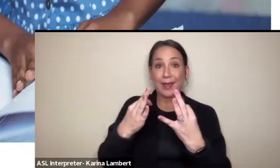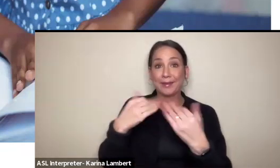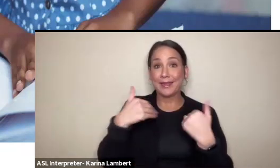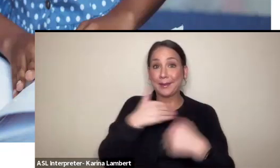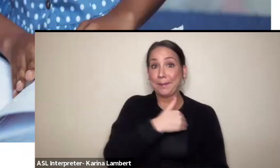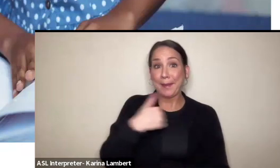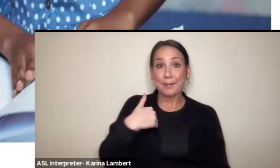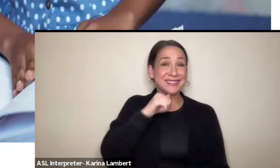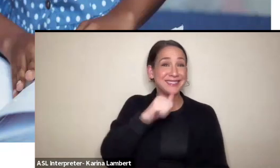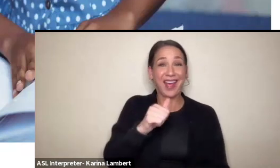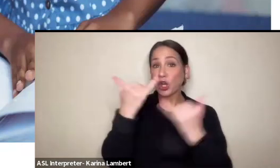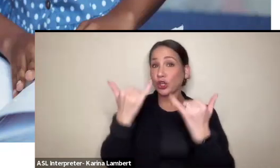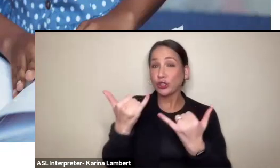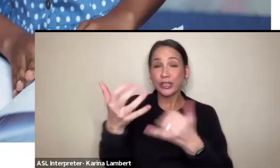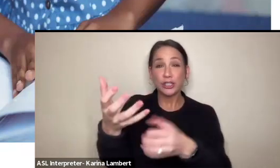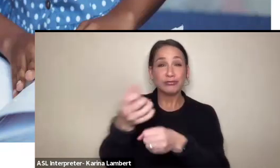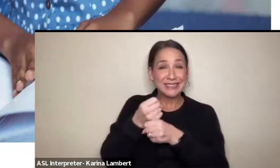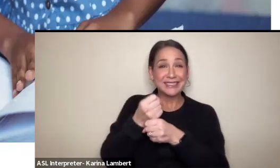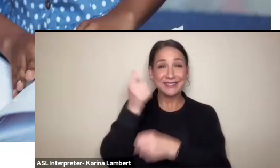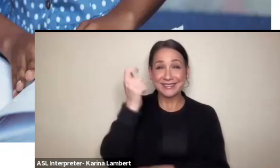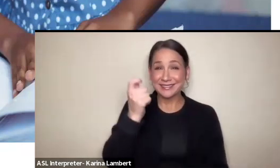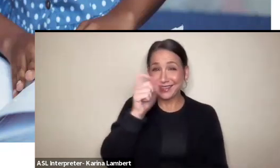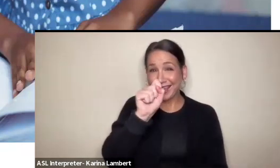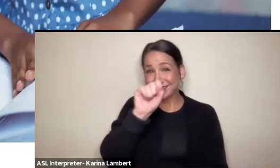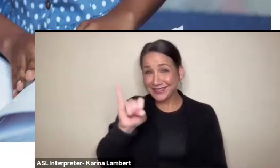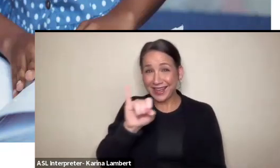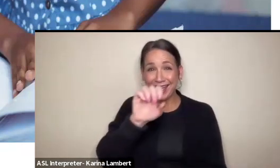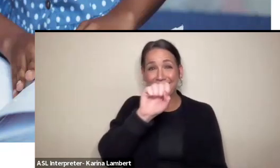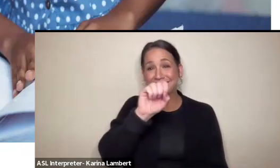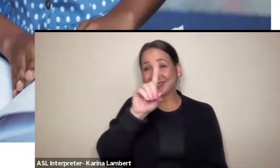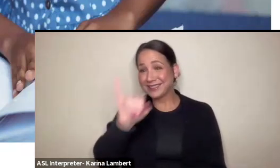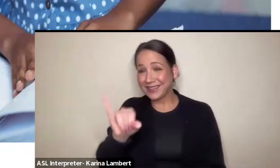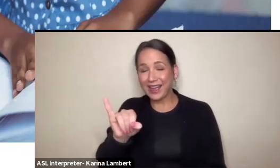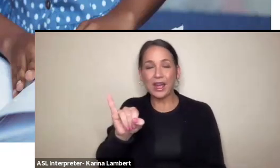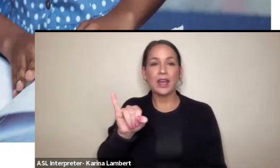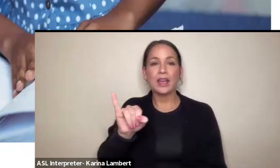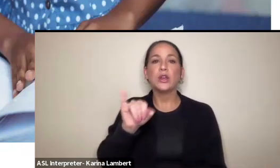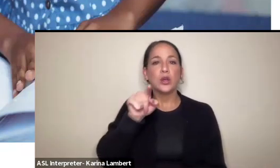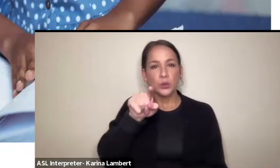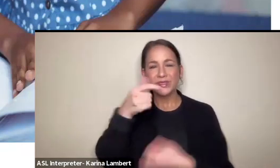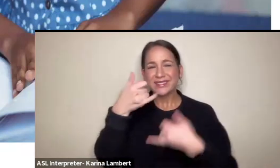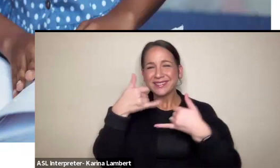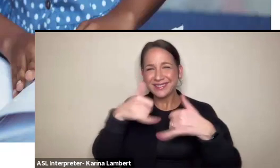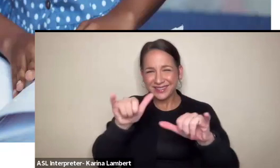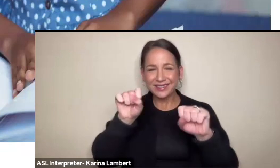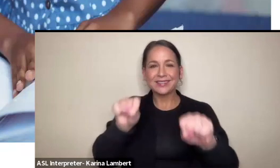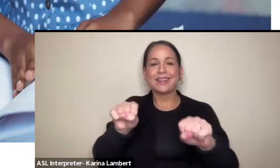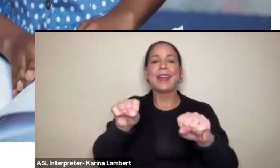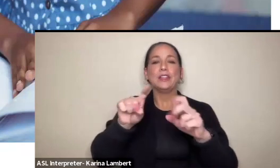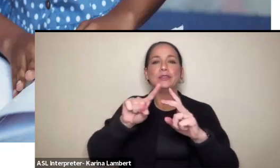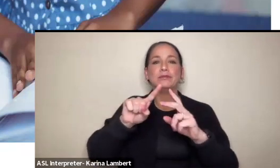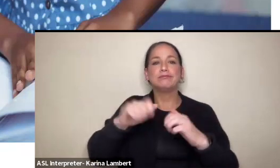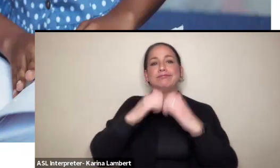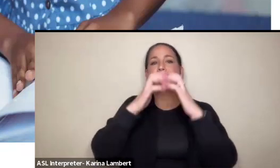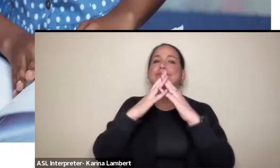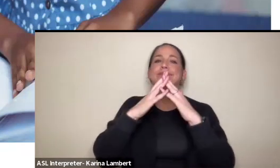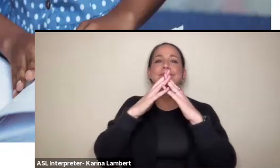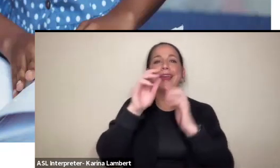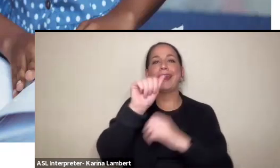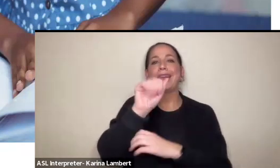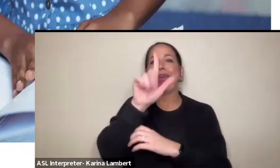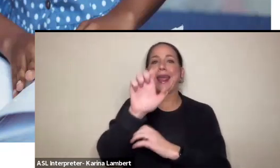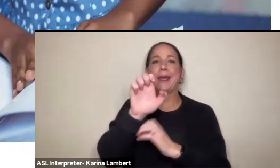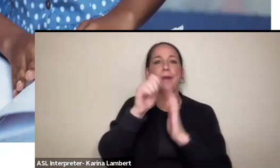receiving SSI or SSDI, you're still able to enroll them in an ABLE account. They don't have to have the benefits